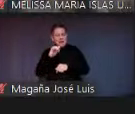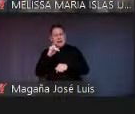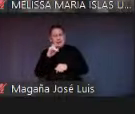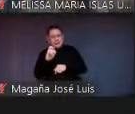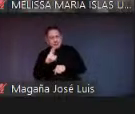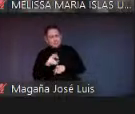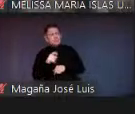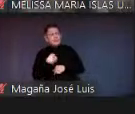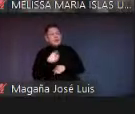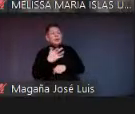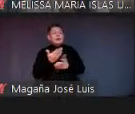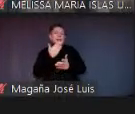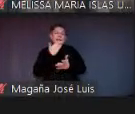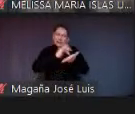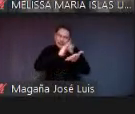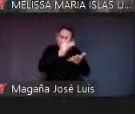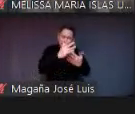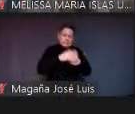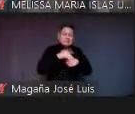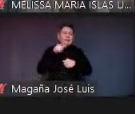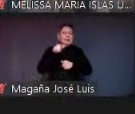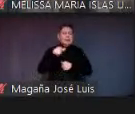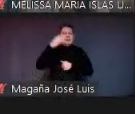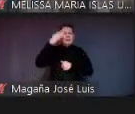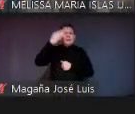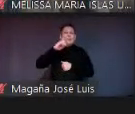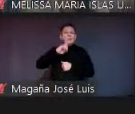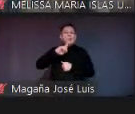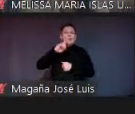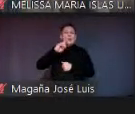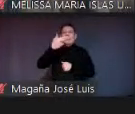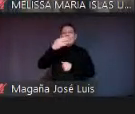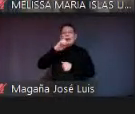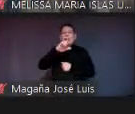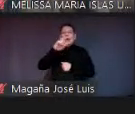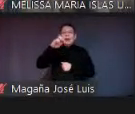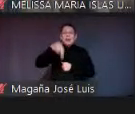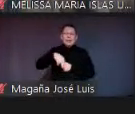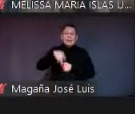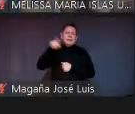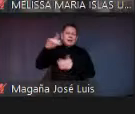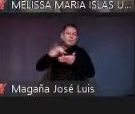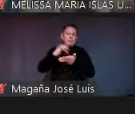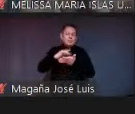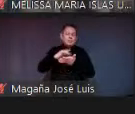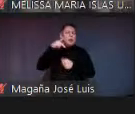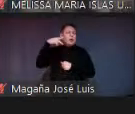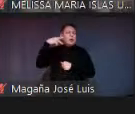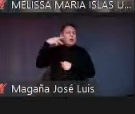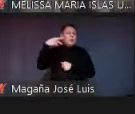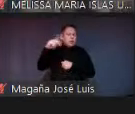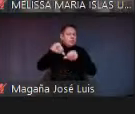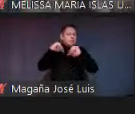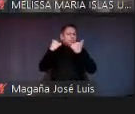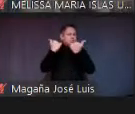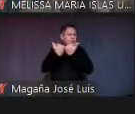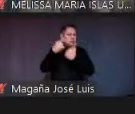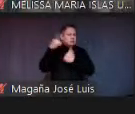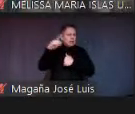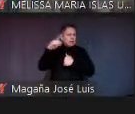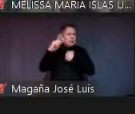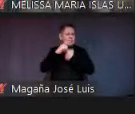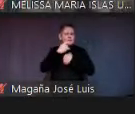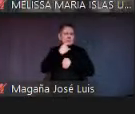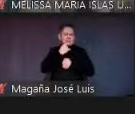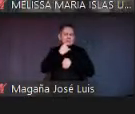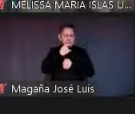you. Helen, it's so good to see you here. Luis already said this, but I would like to highlight the role of the